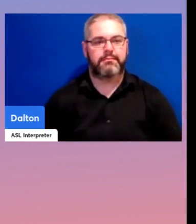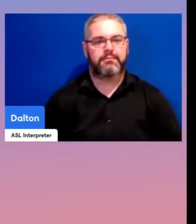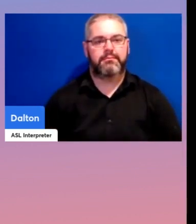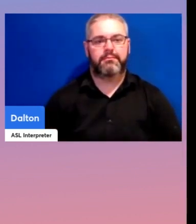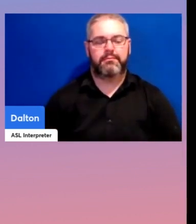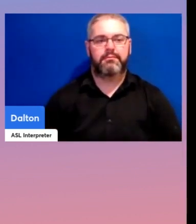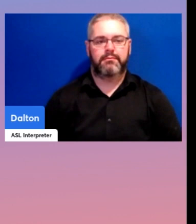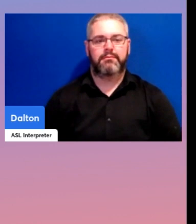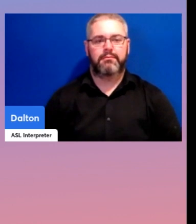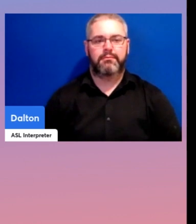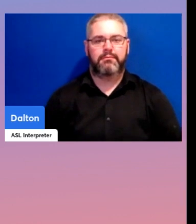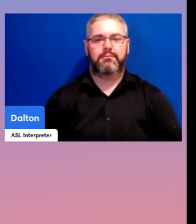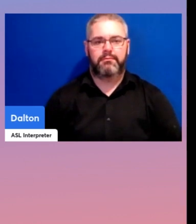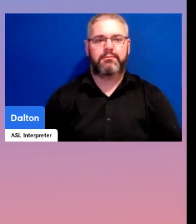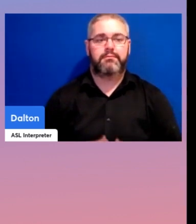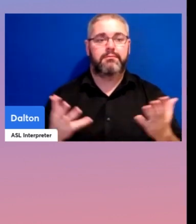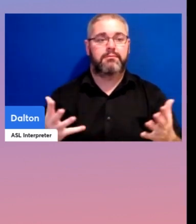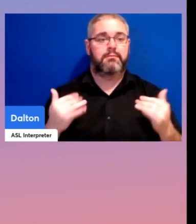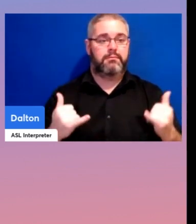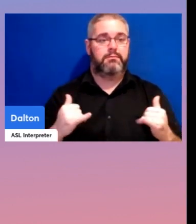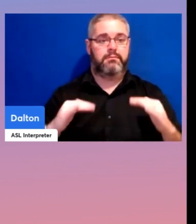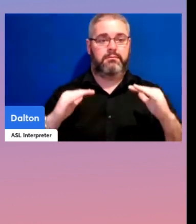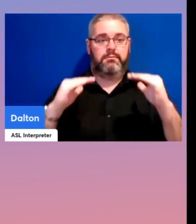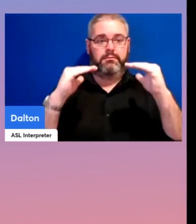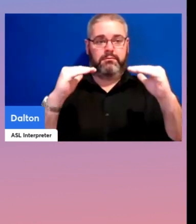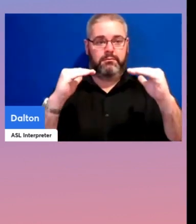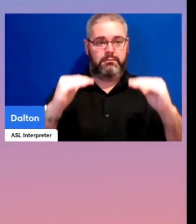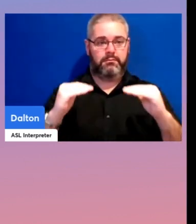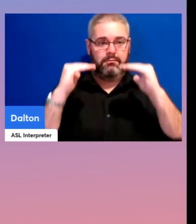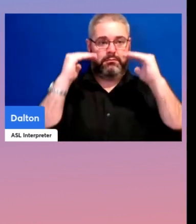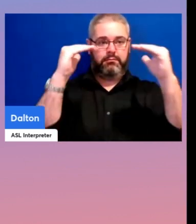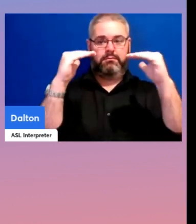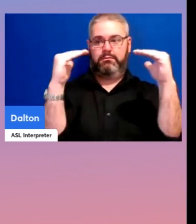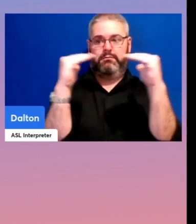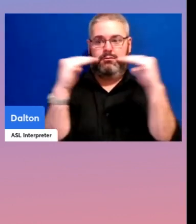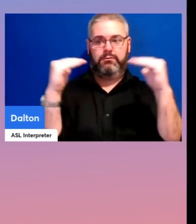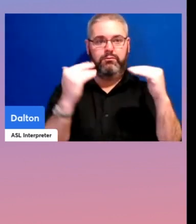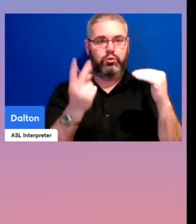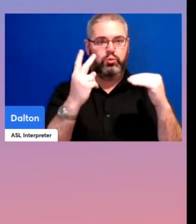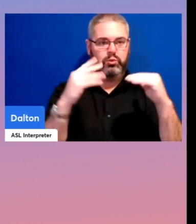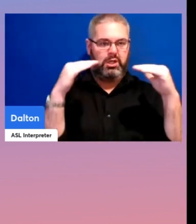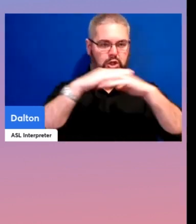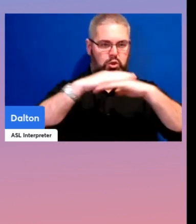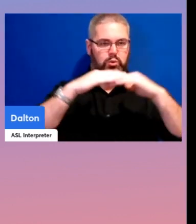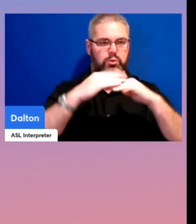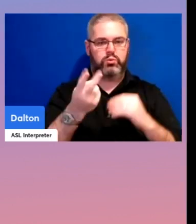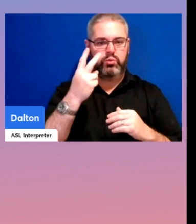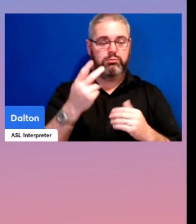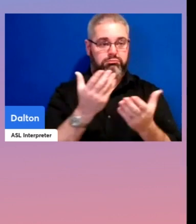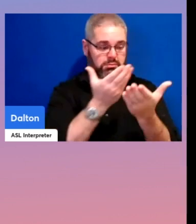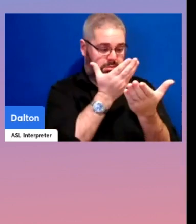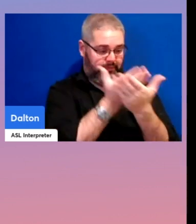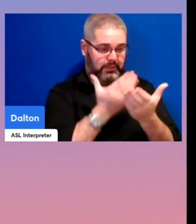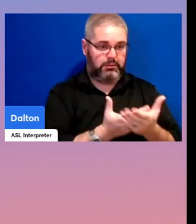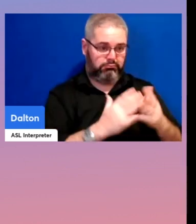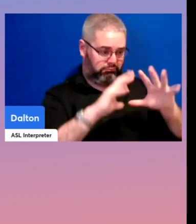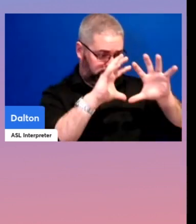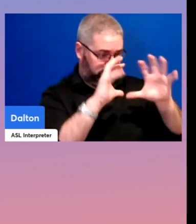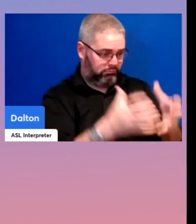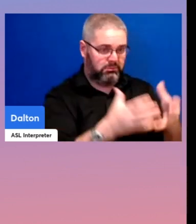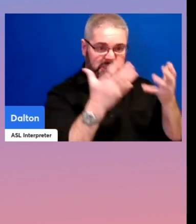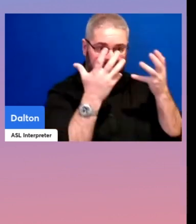All right, this brings us to layer 2. So once we have all these validations in place, we are ready to start using the